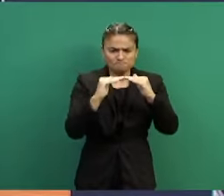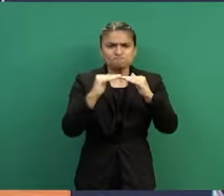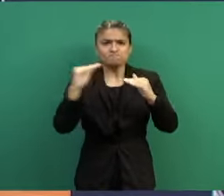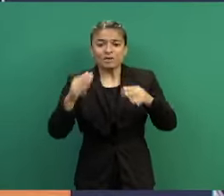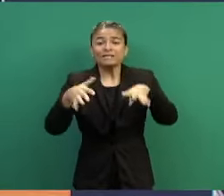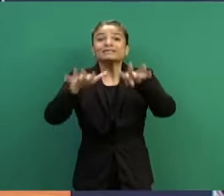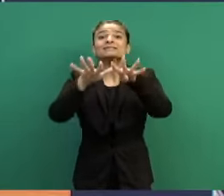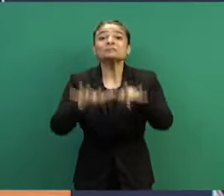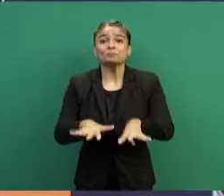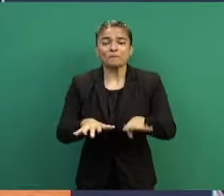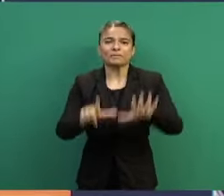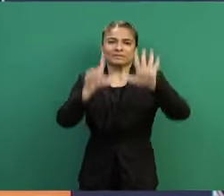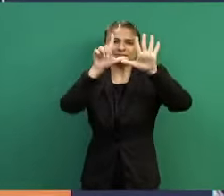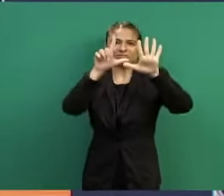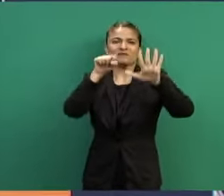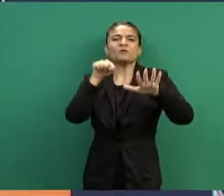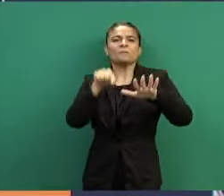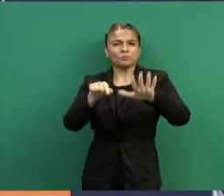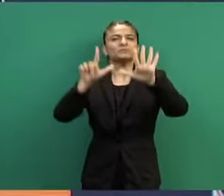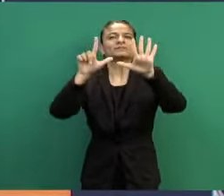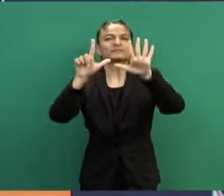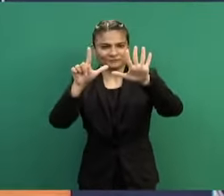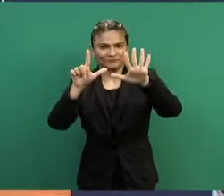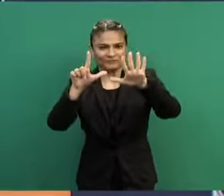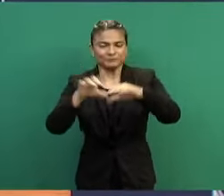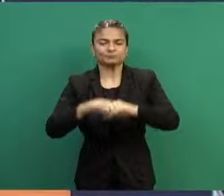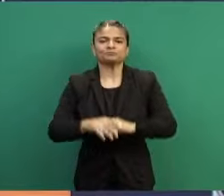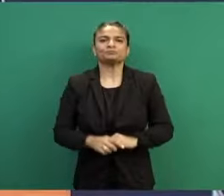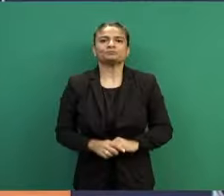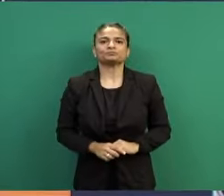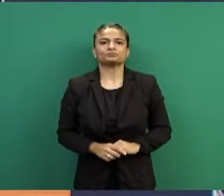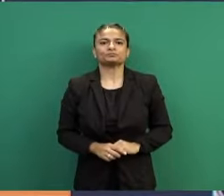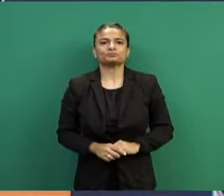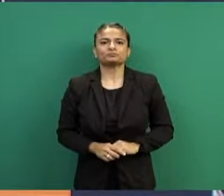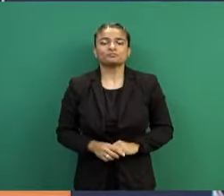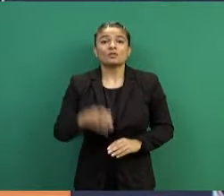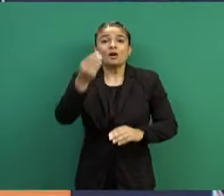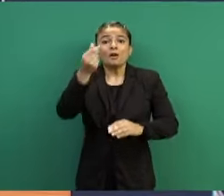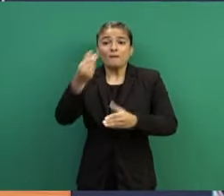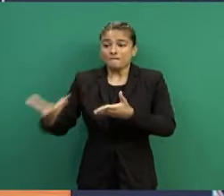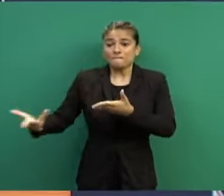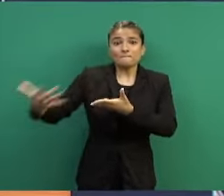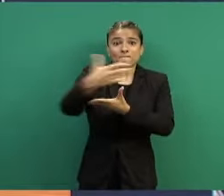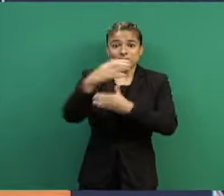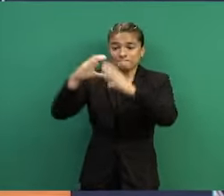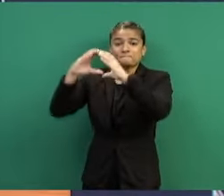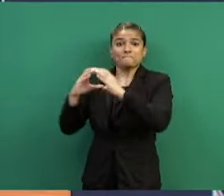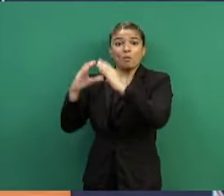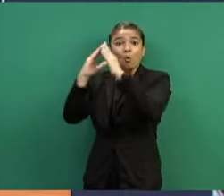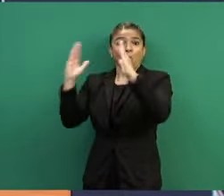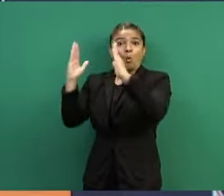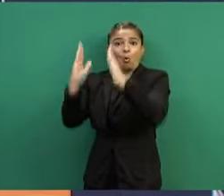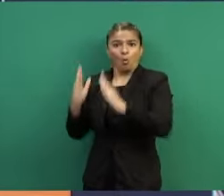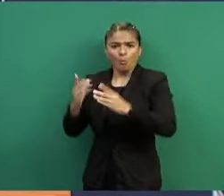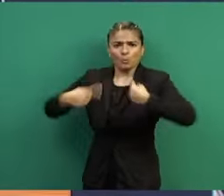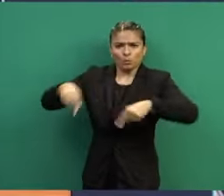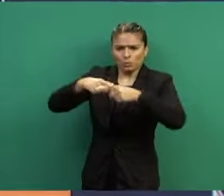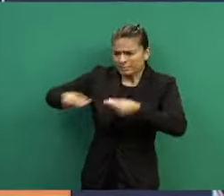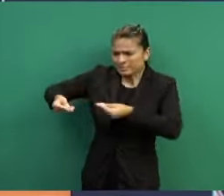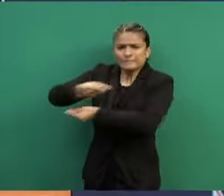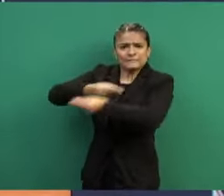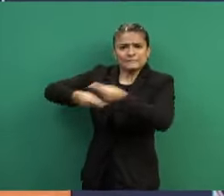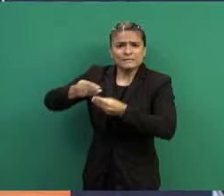September. Credit growth to households and corporates has slowed in recent months,